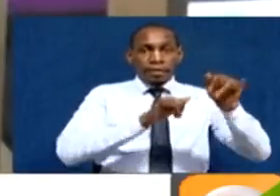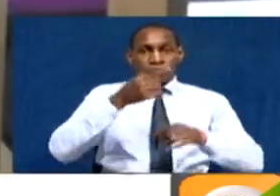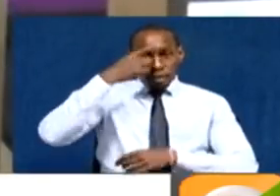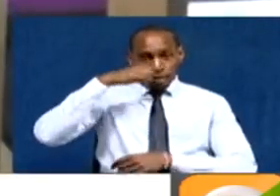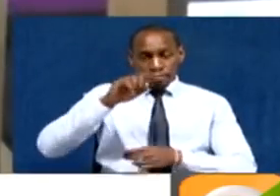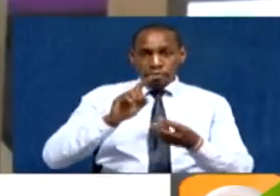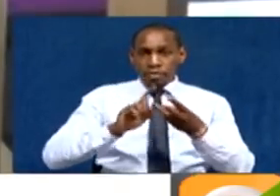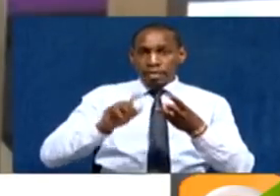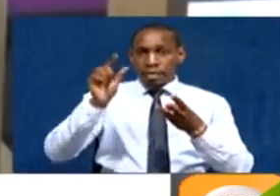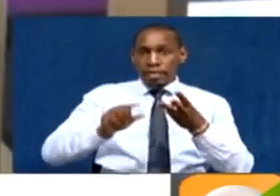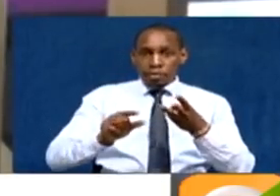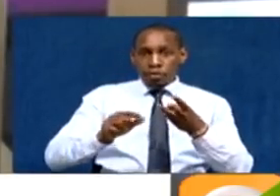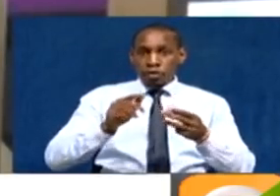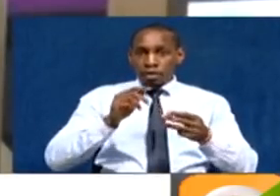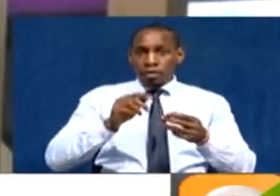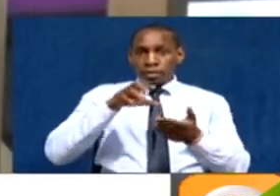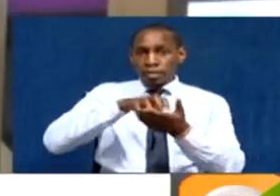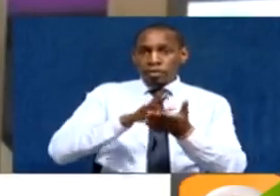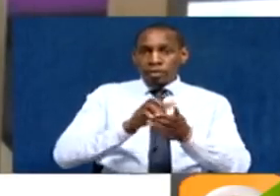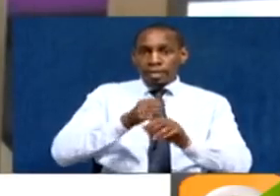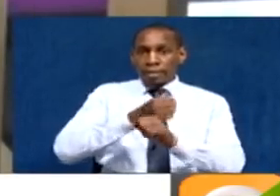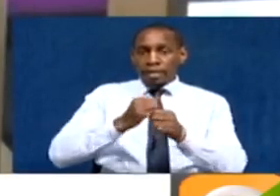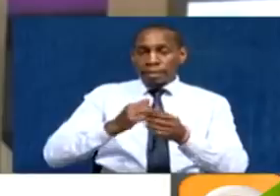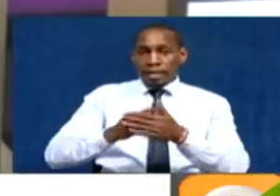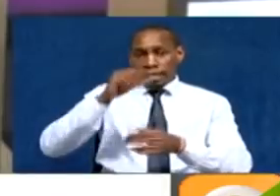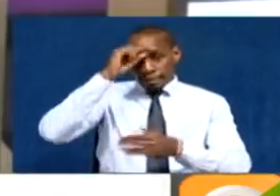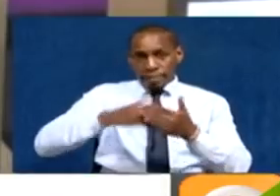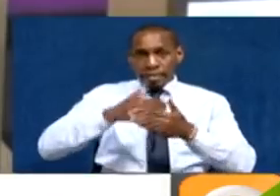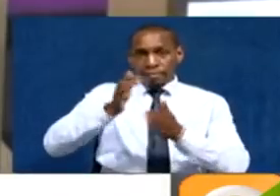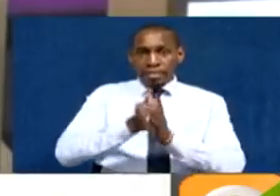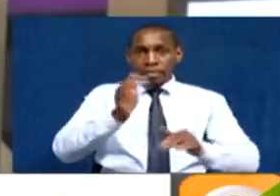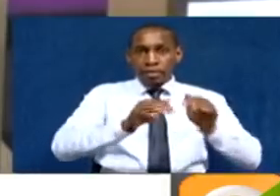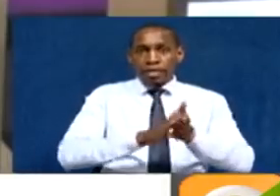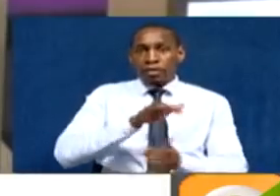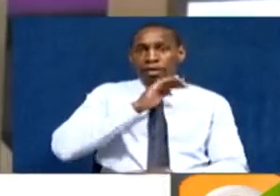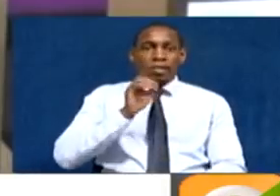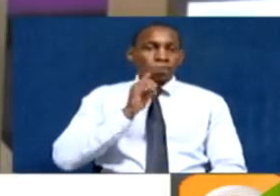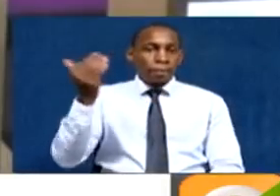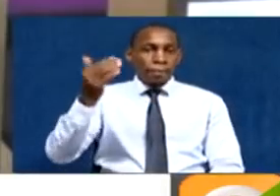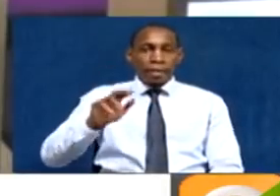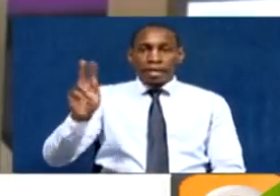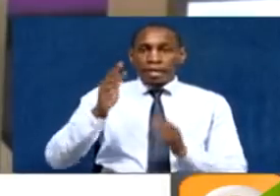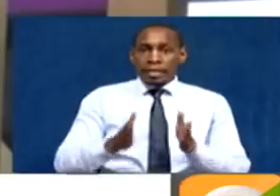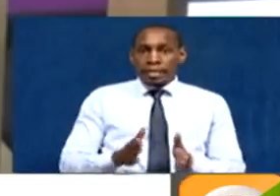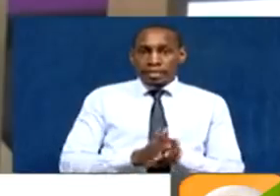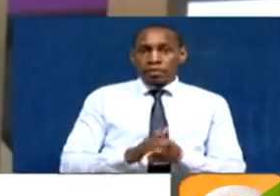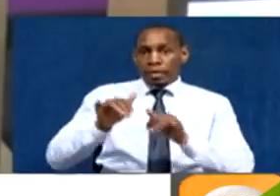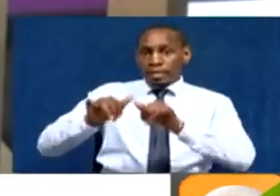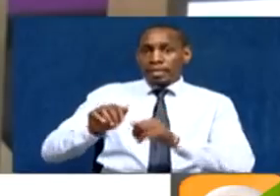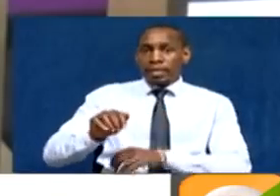policy, and regional outlook should he form government after the August polls. Odinga will tomorrow address Kenyans